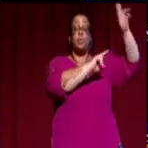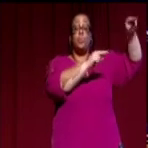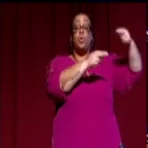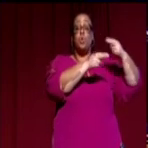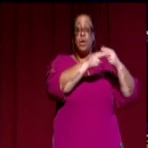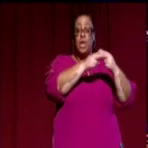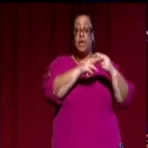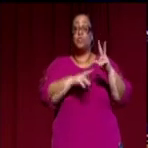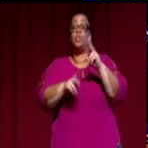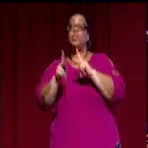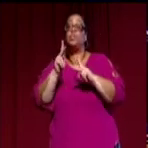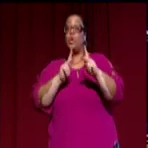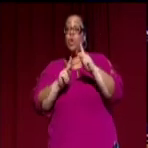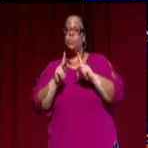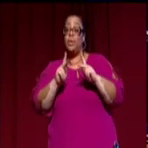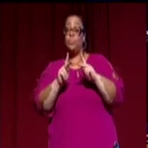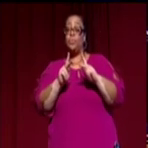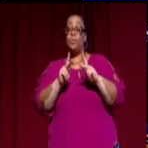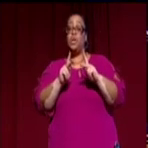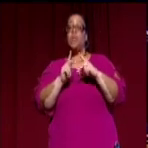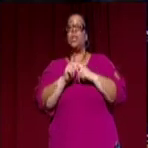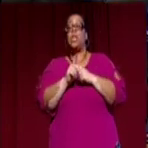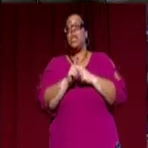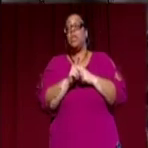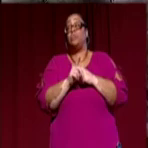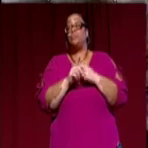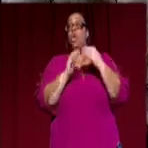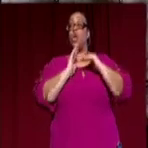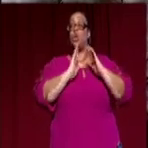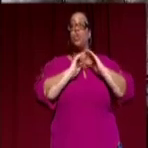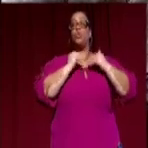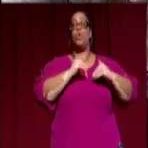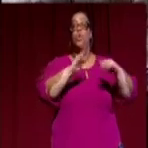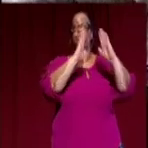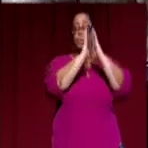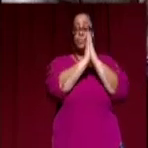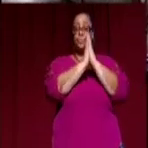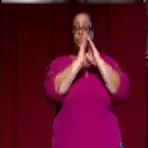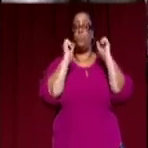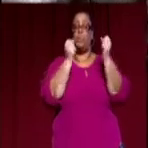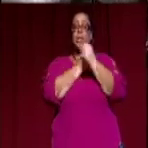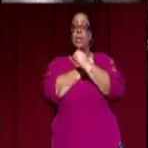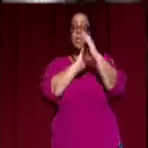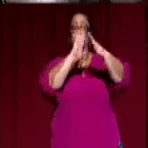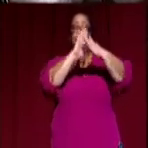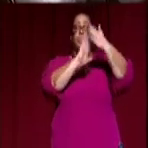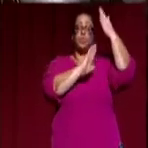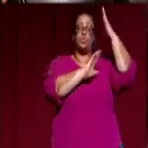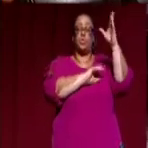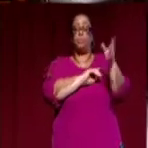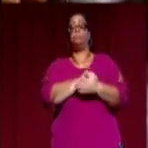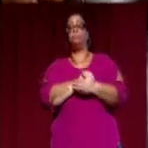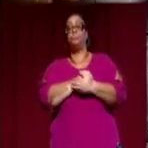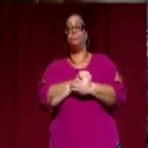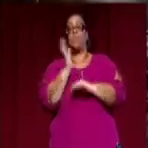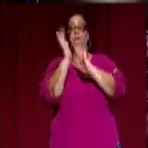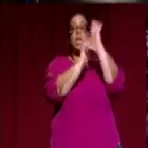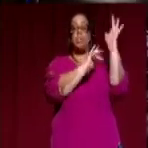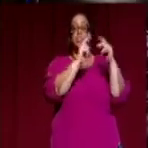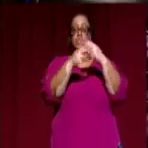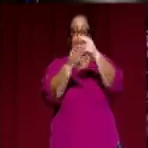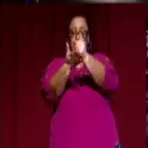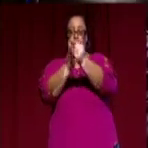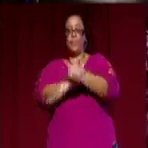that your people can run to you. We love you, we praise you, and we put ourselves in your hand. In Jesus'